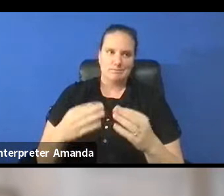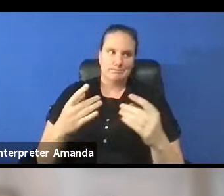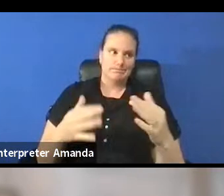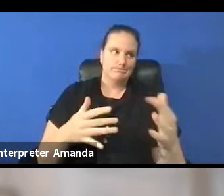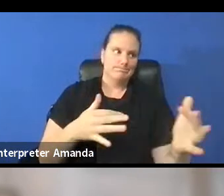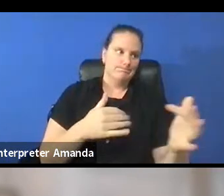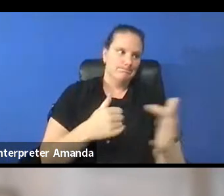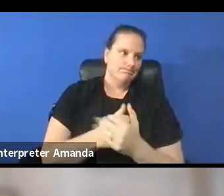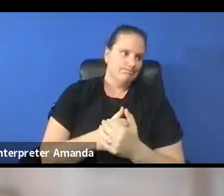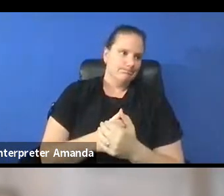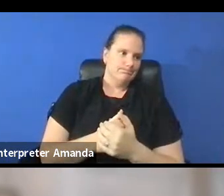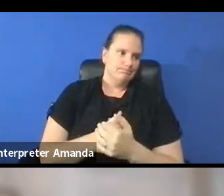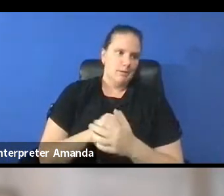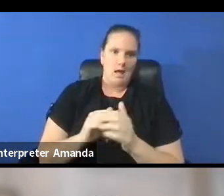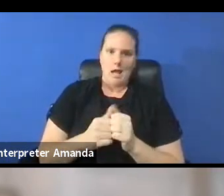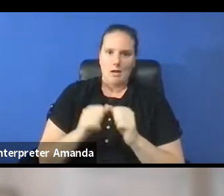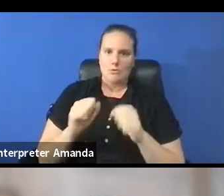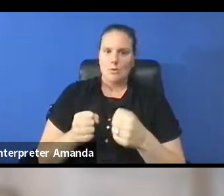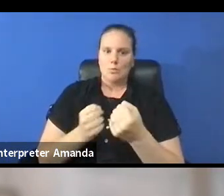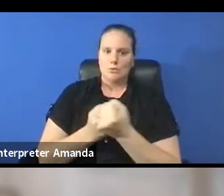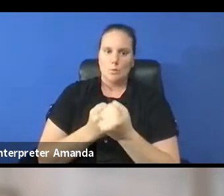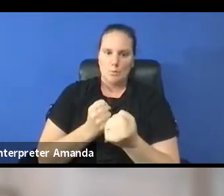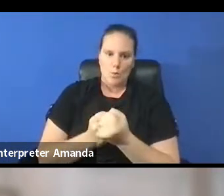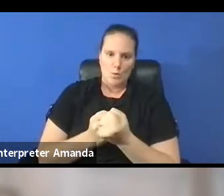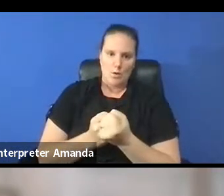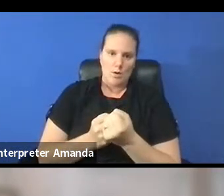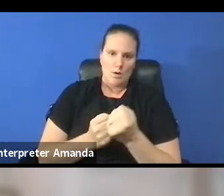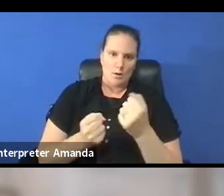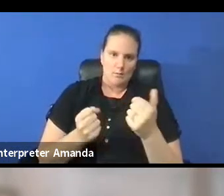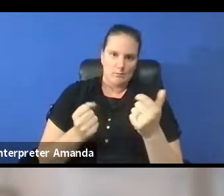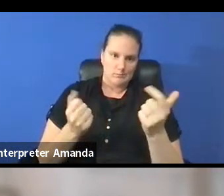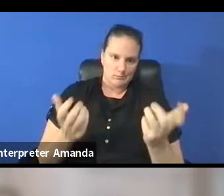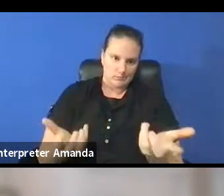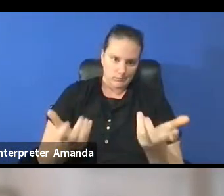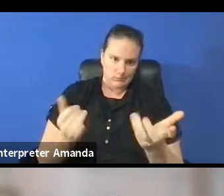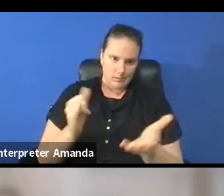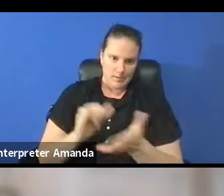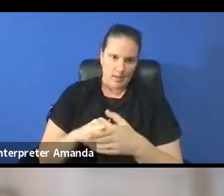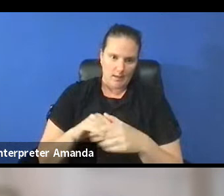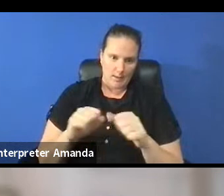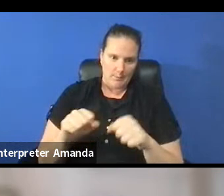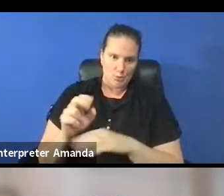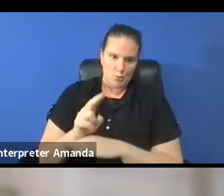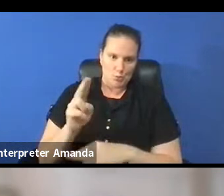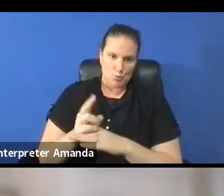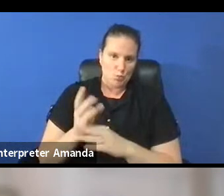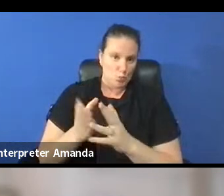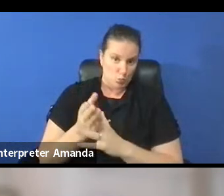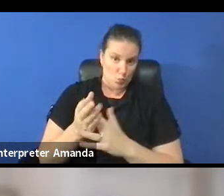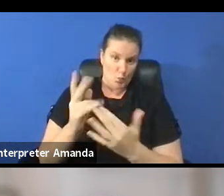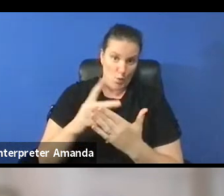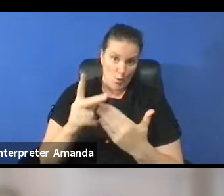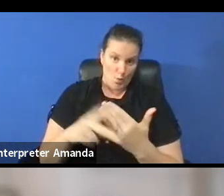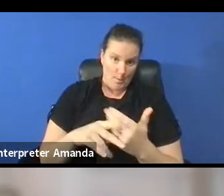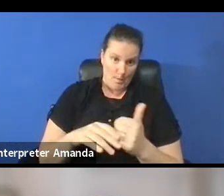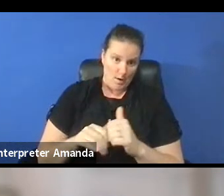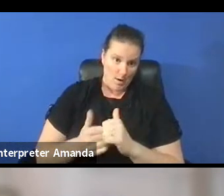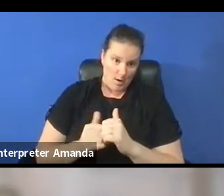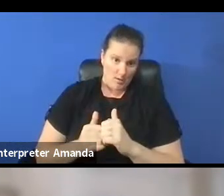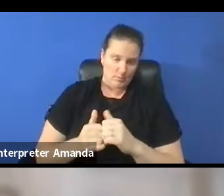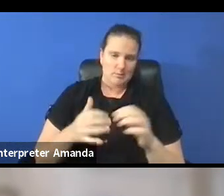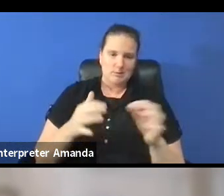so how are we going to support it to be actually used throughout the program by decision makers